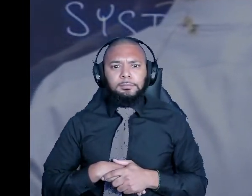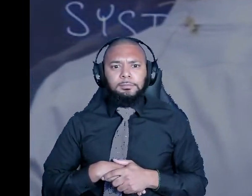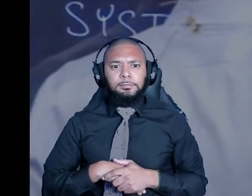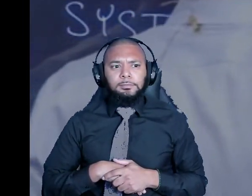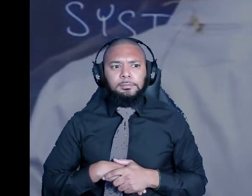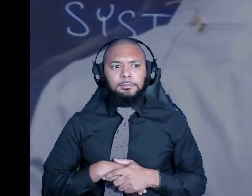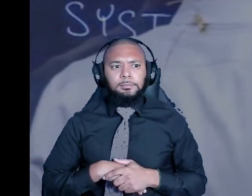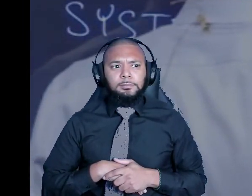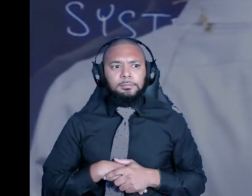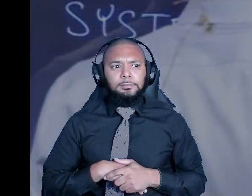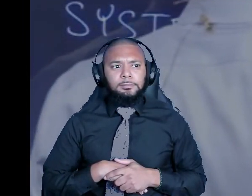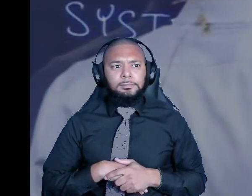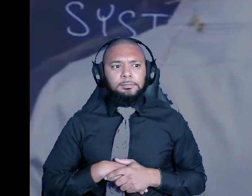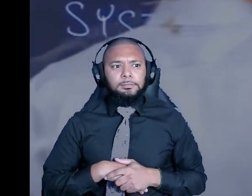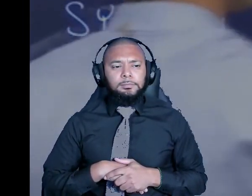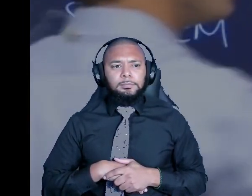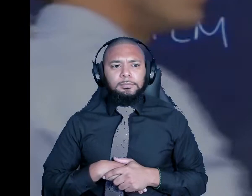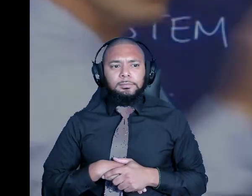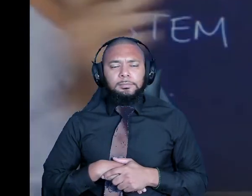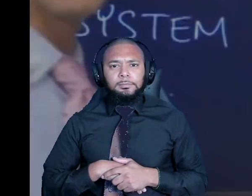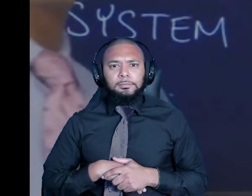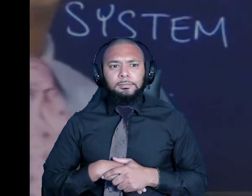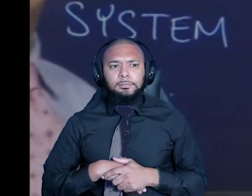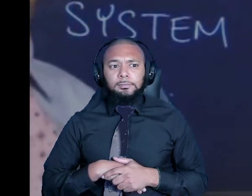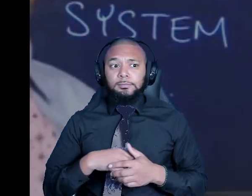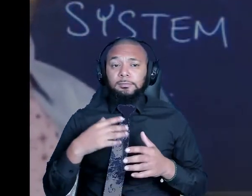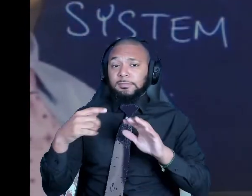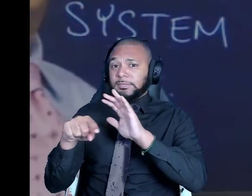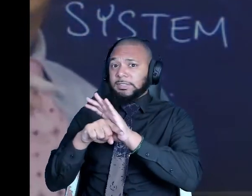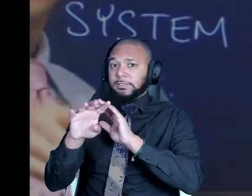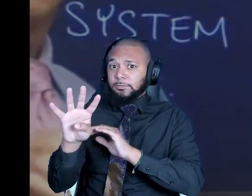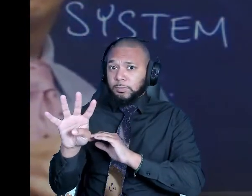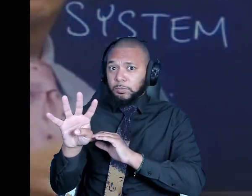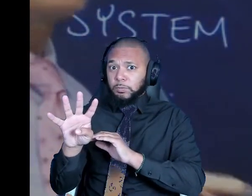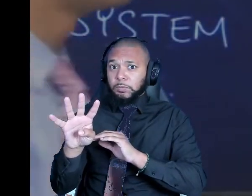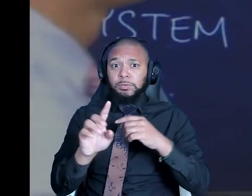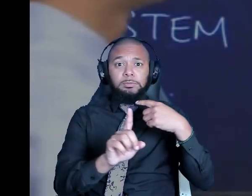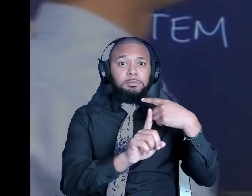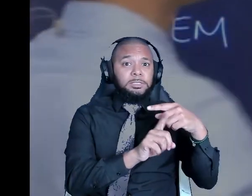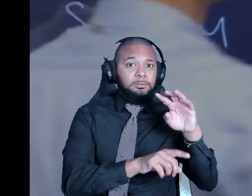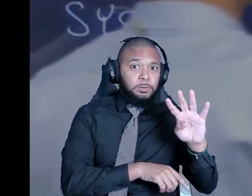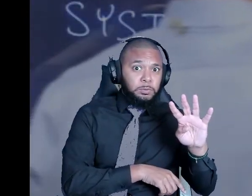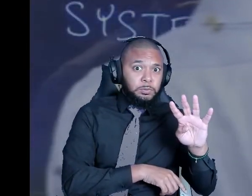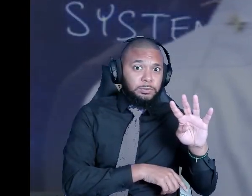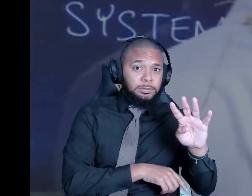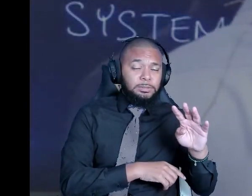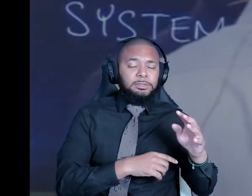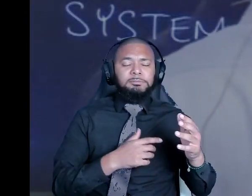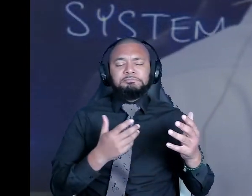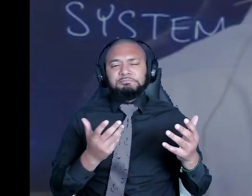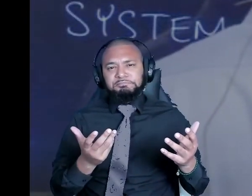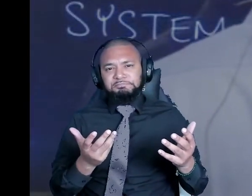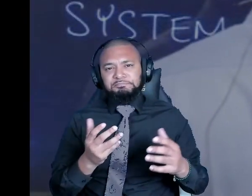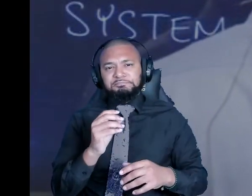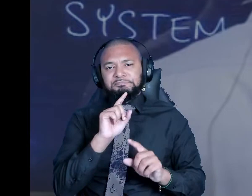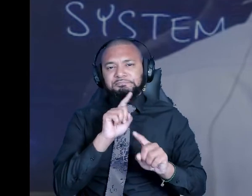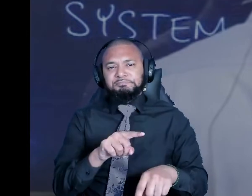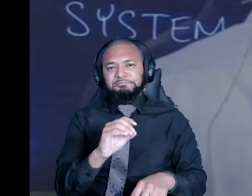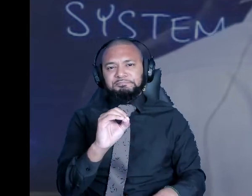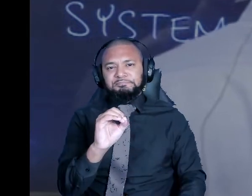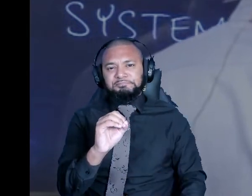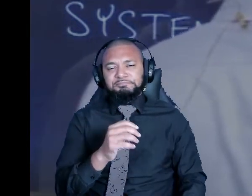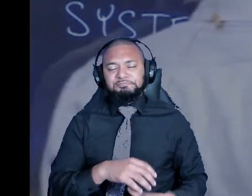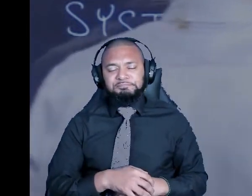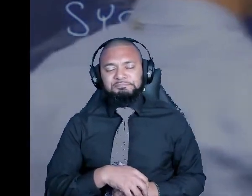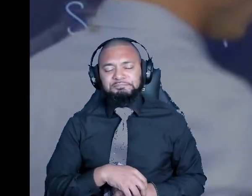is negative 4. Negative 4 plus 4 is 0.